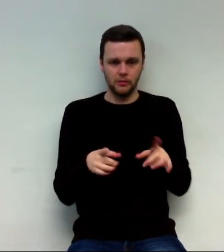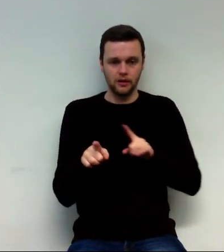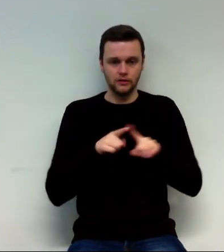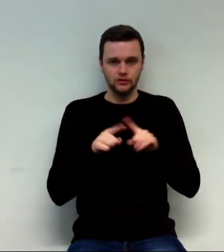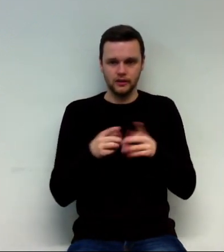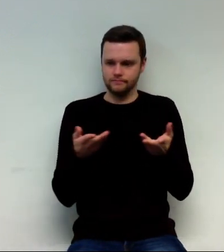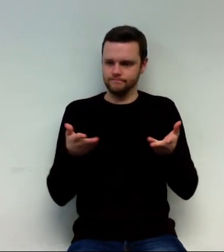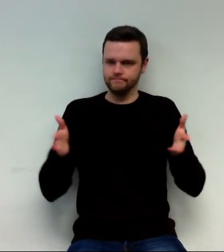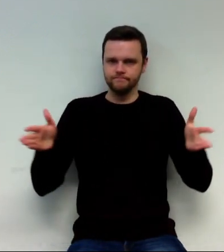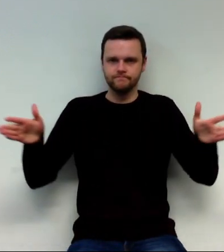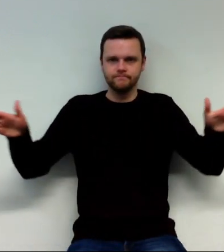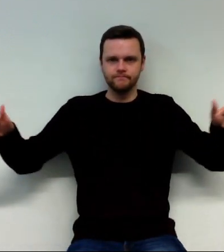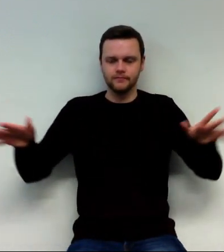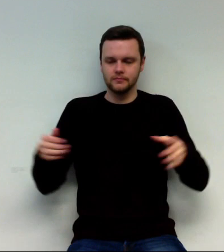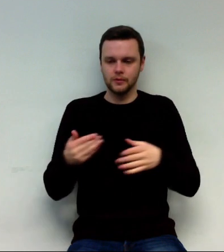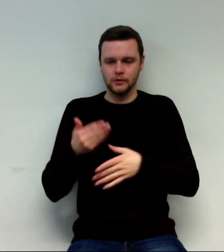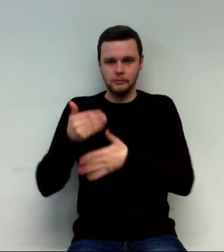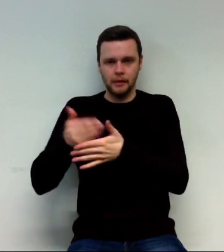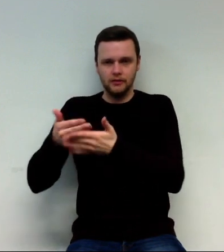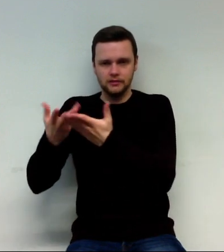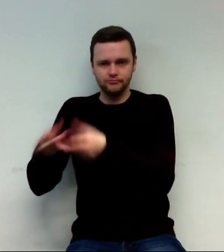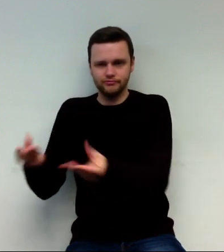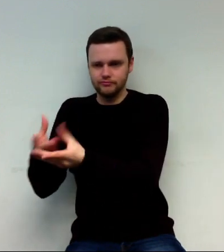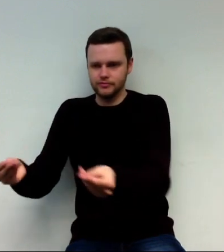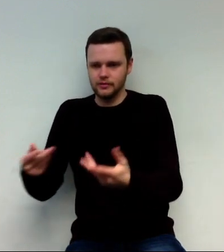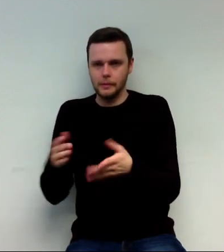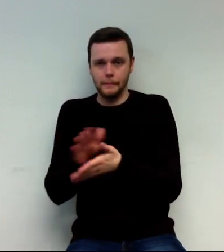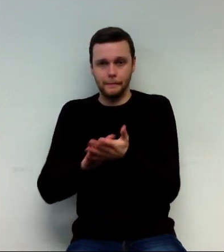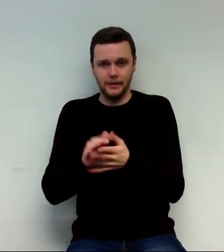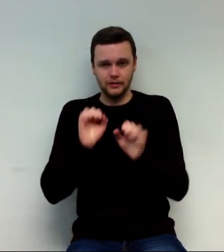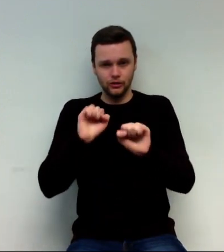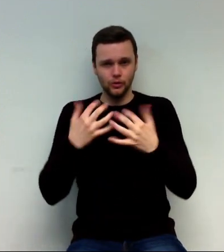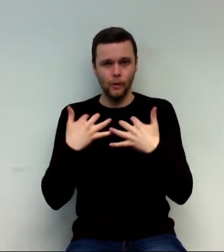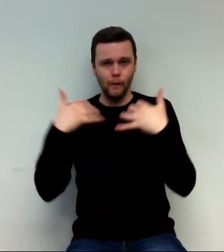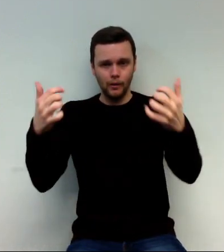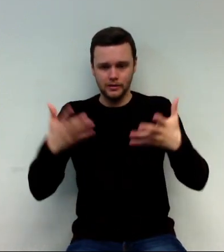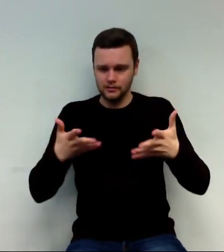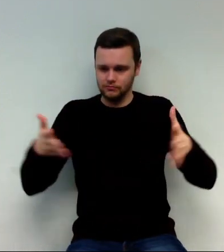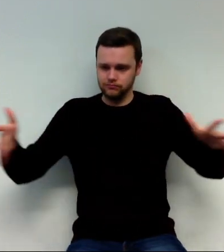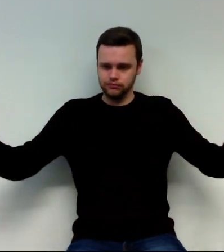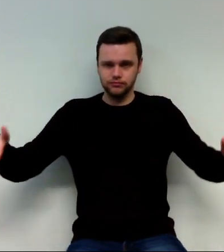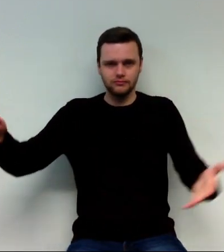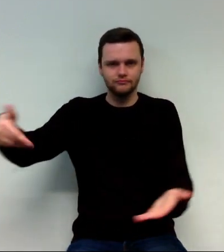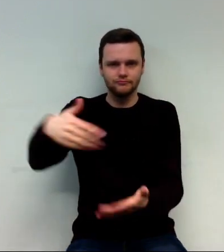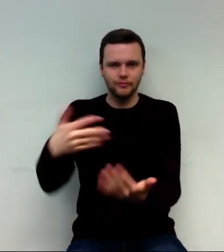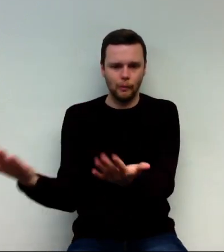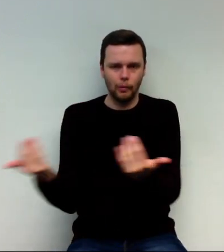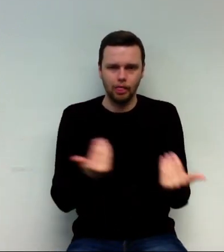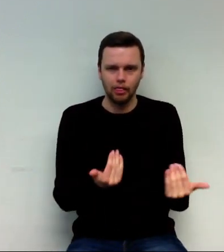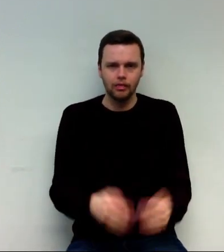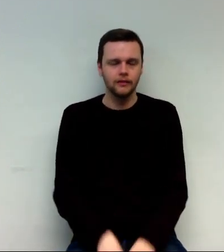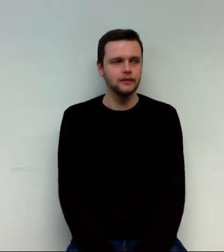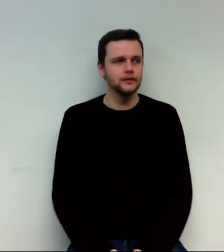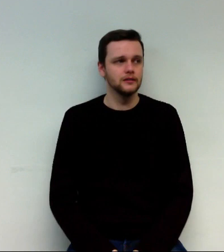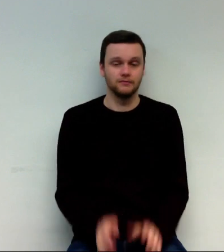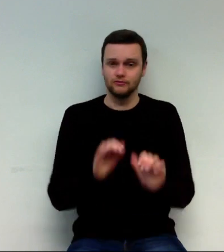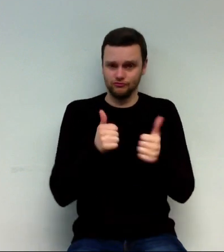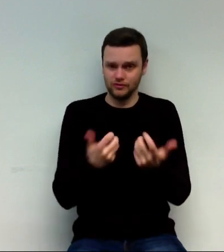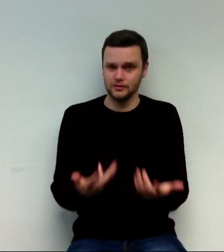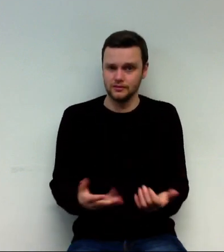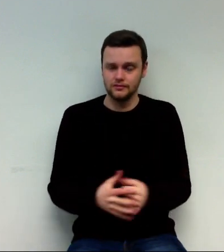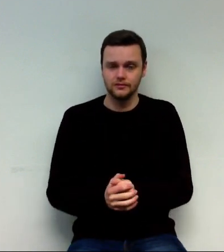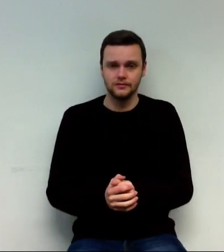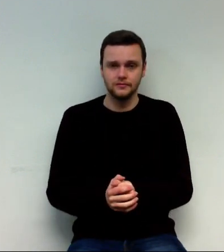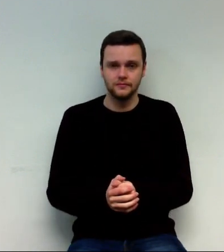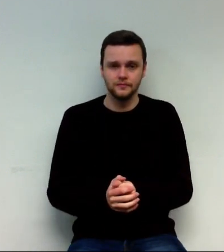you remove these barriers, you allow more people to come, you ultimately have a bigger audience to bring to your show, which is only going to be a good thing. Well, absolutely. And I mean, I can't